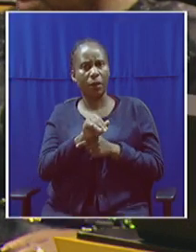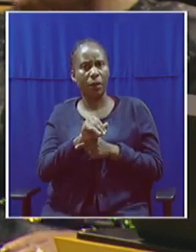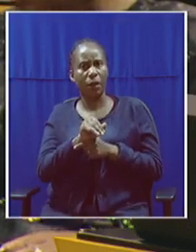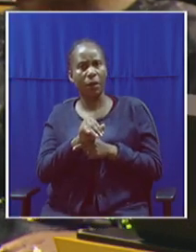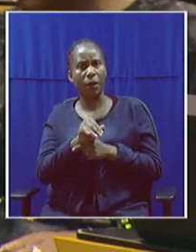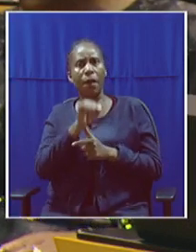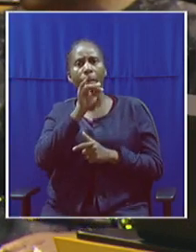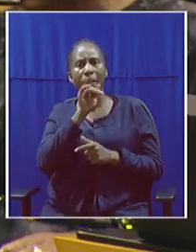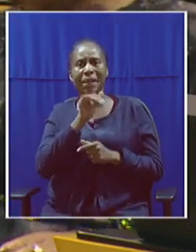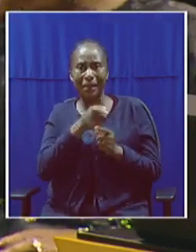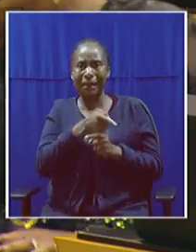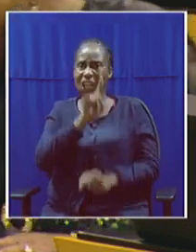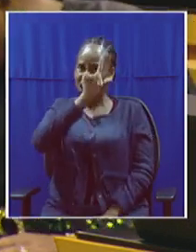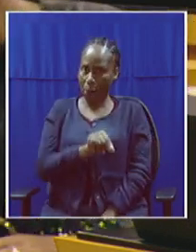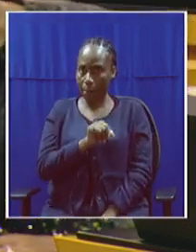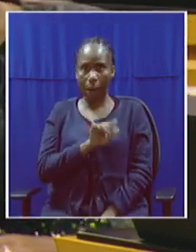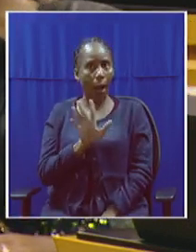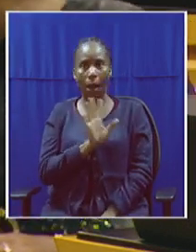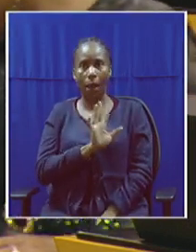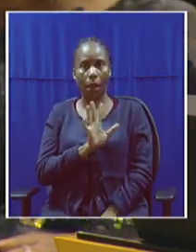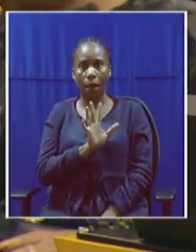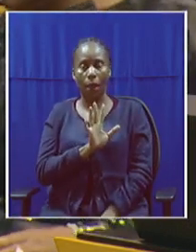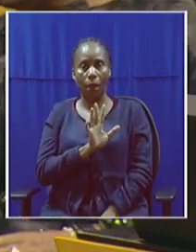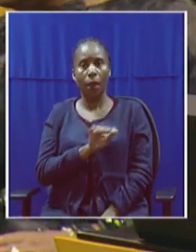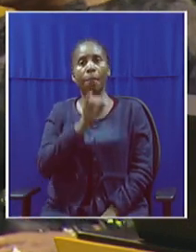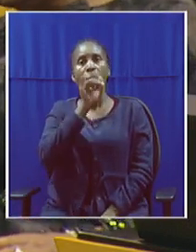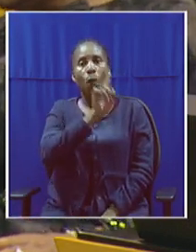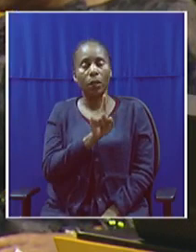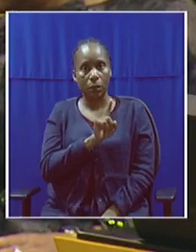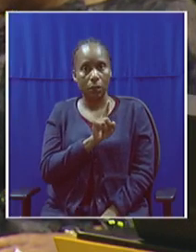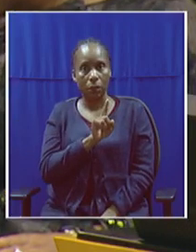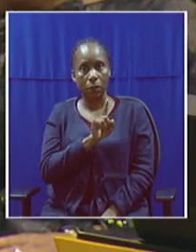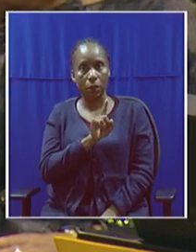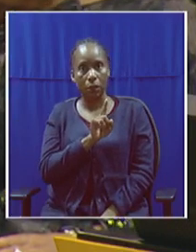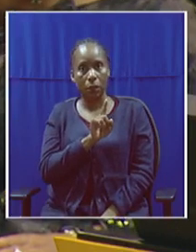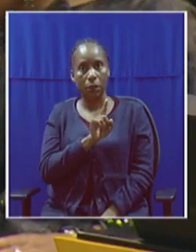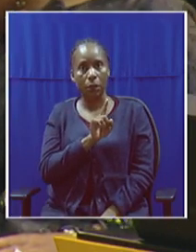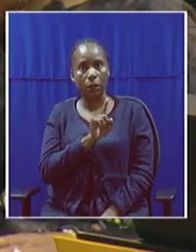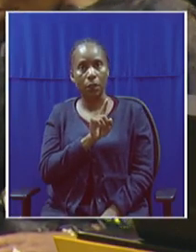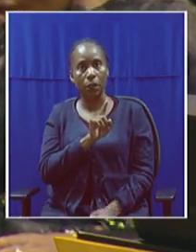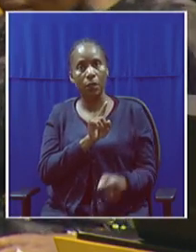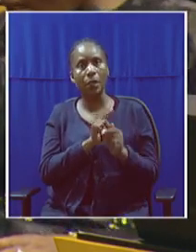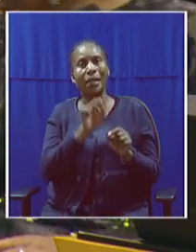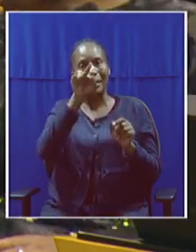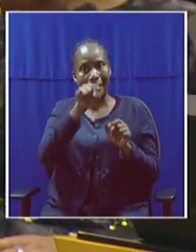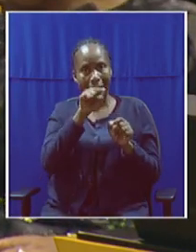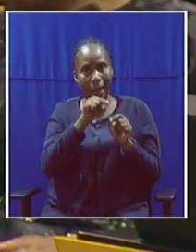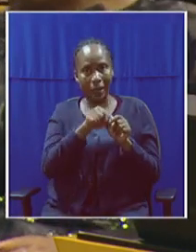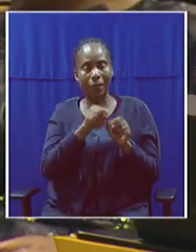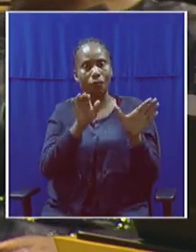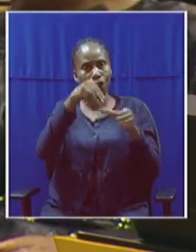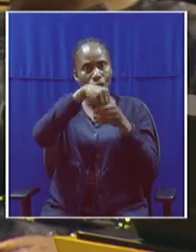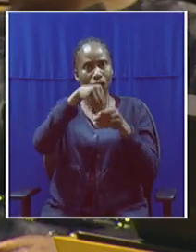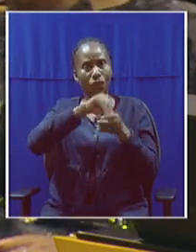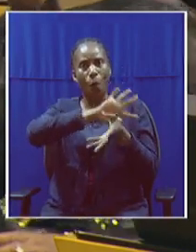literally cheap it means cost Effectiveness factors in all the